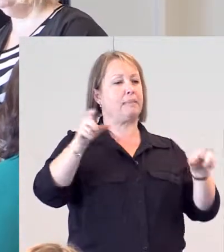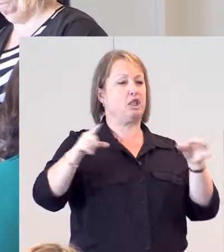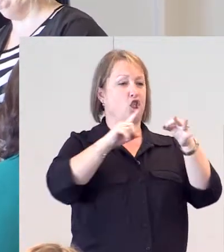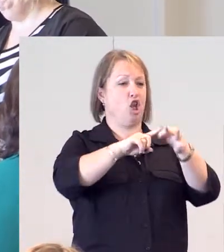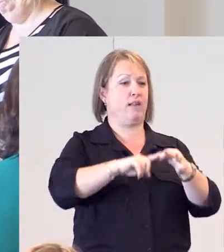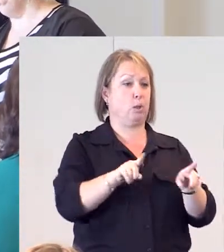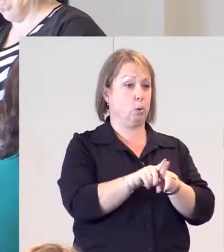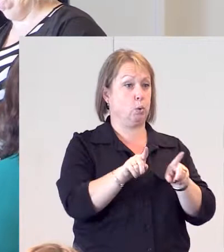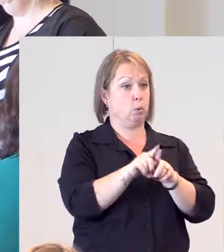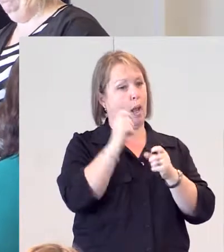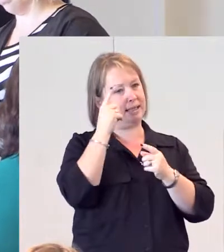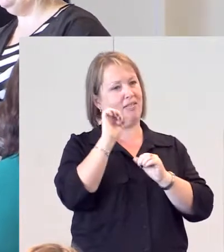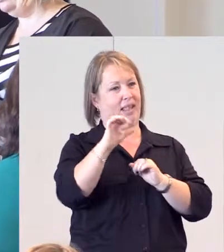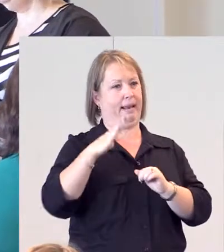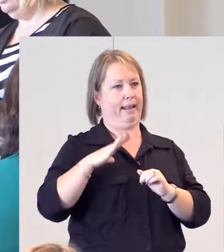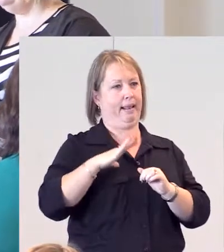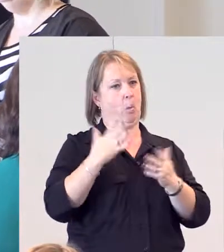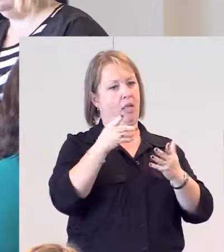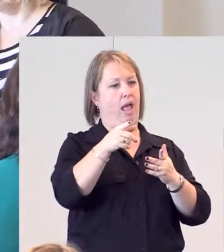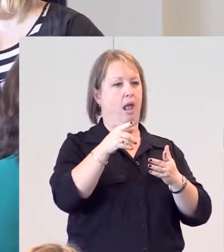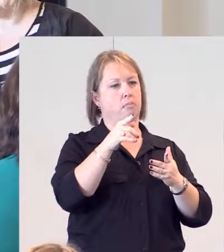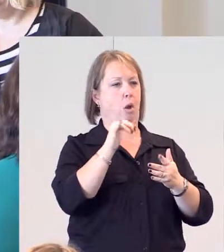better understand their needs and where they'd like to go.